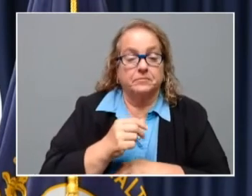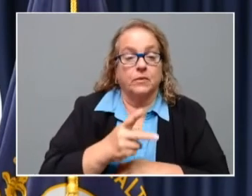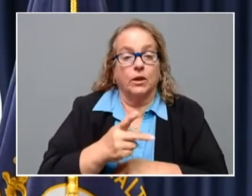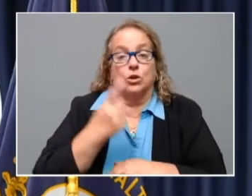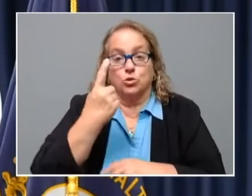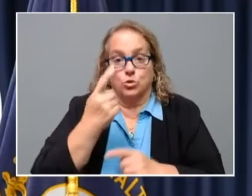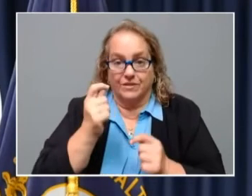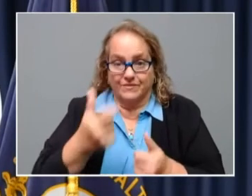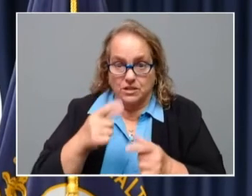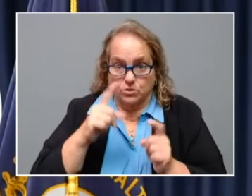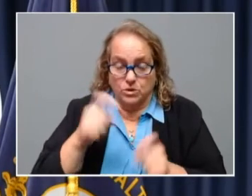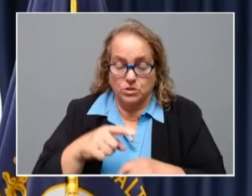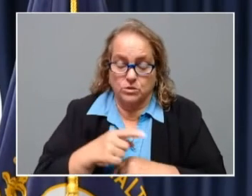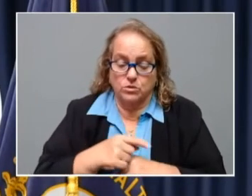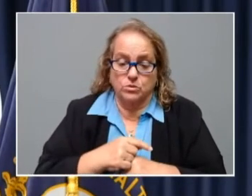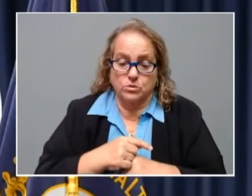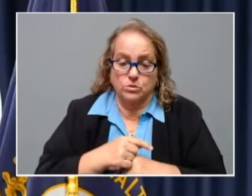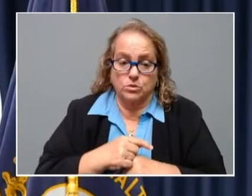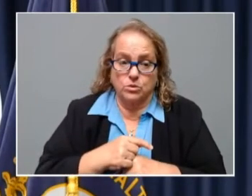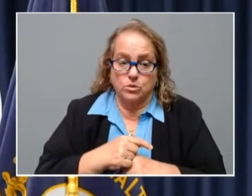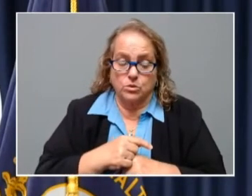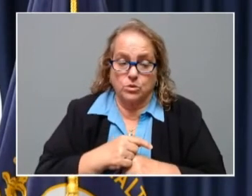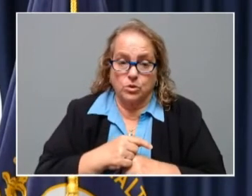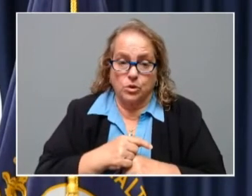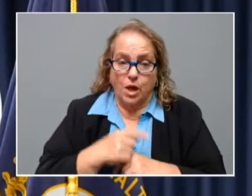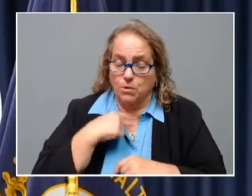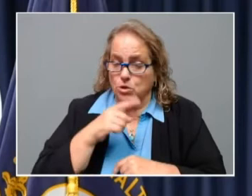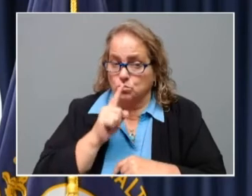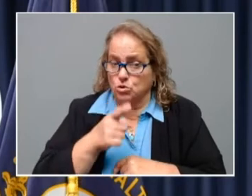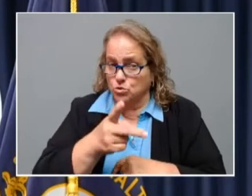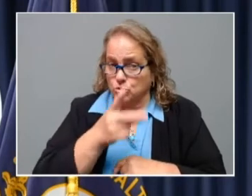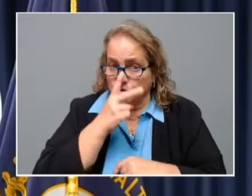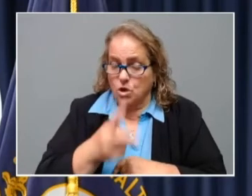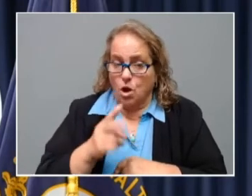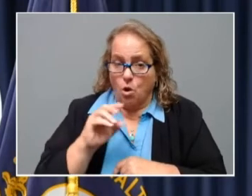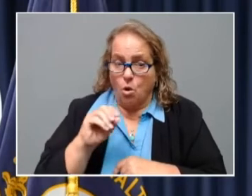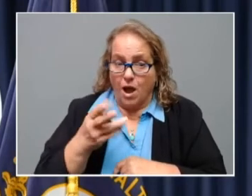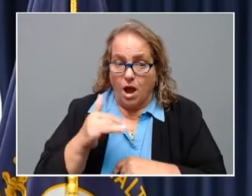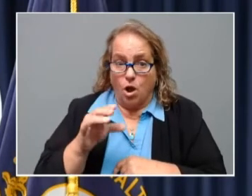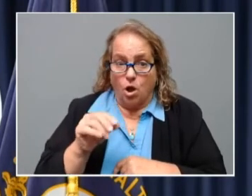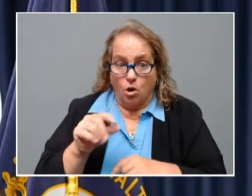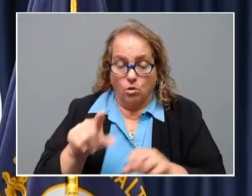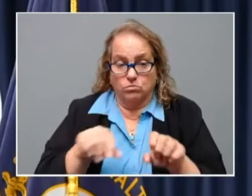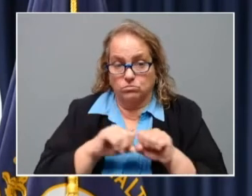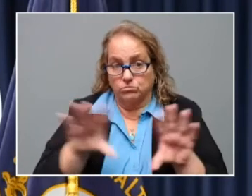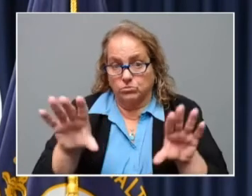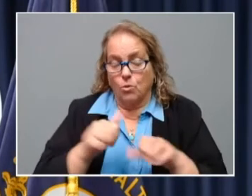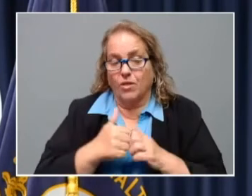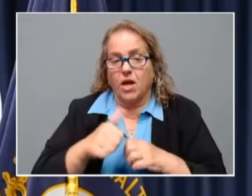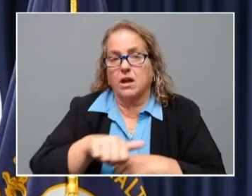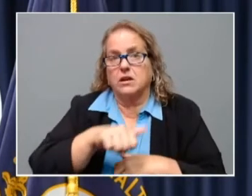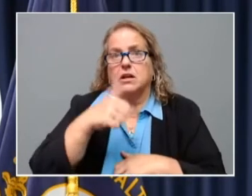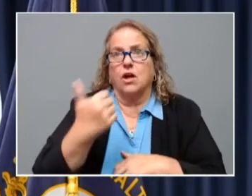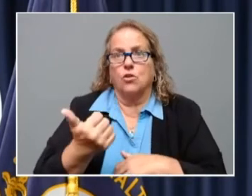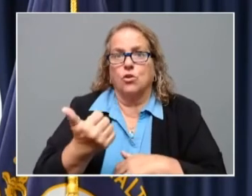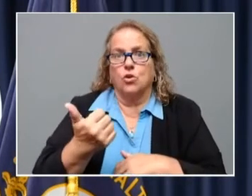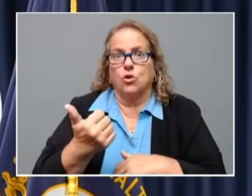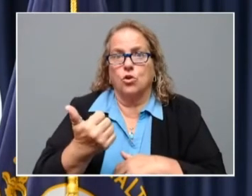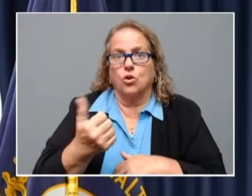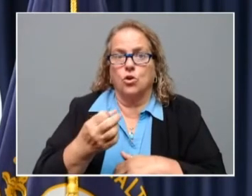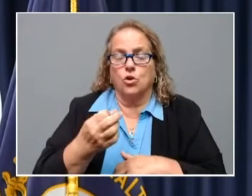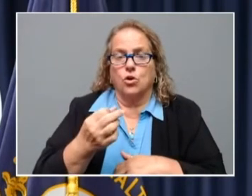One, I'm sure you saw that Ohio came out with another one of its